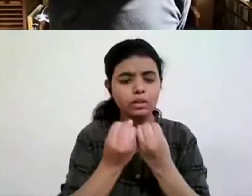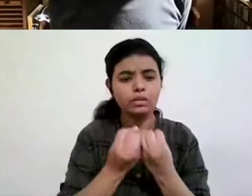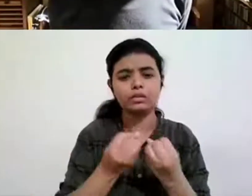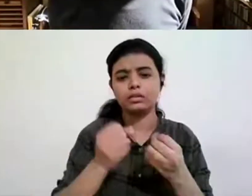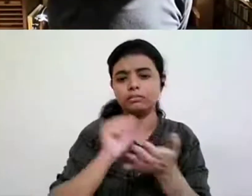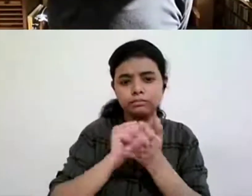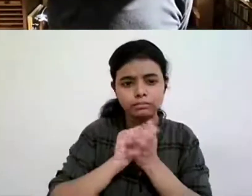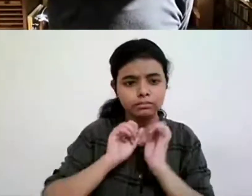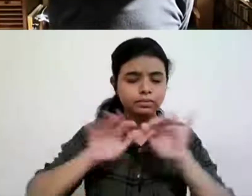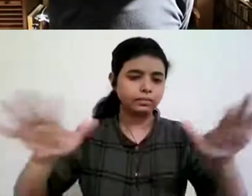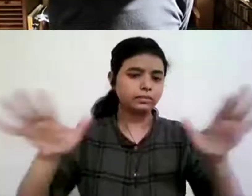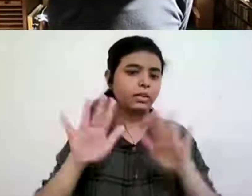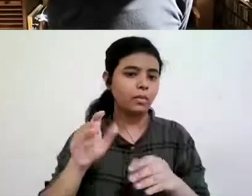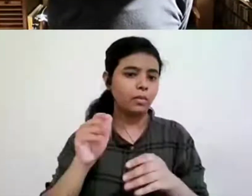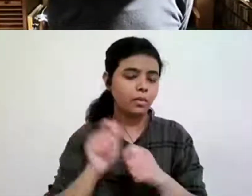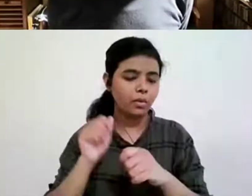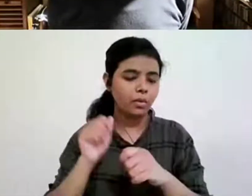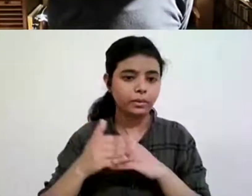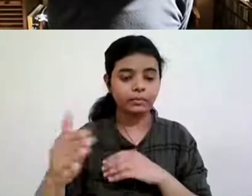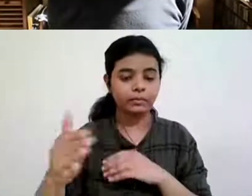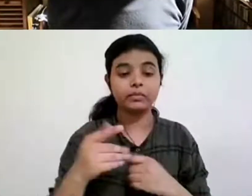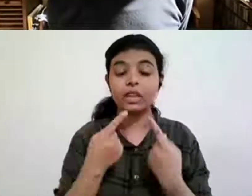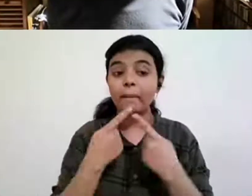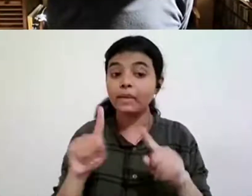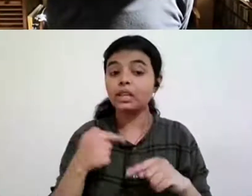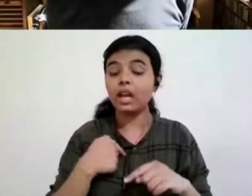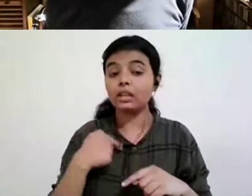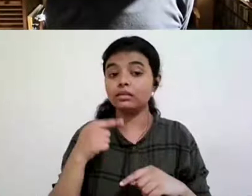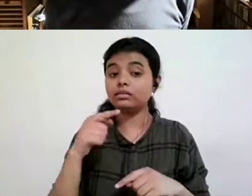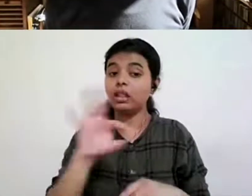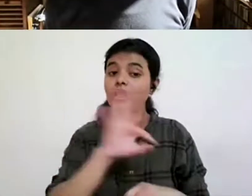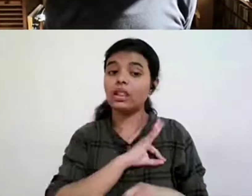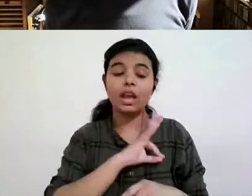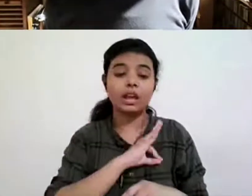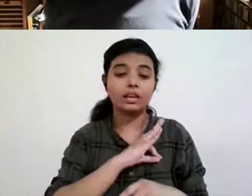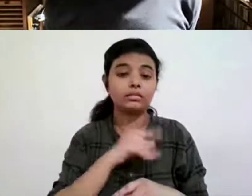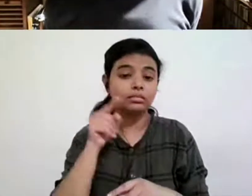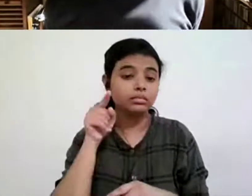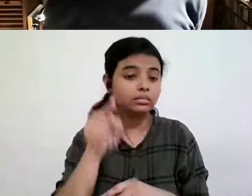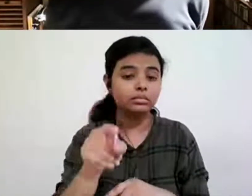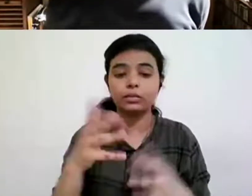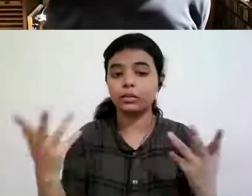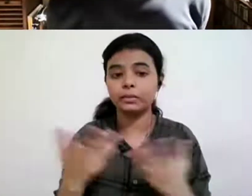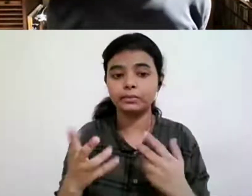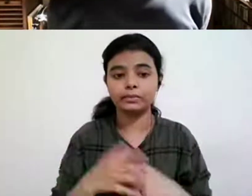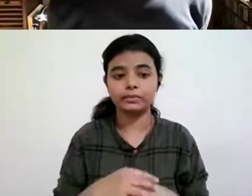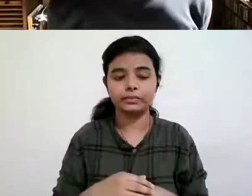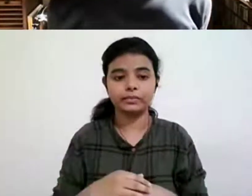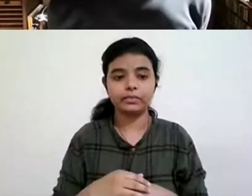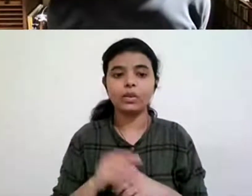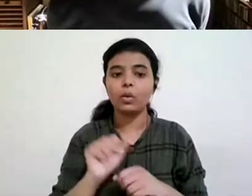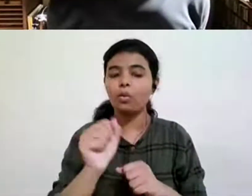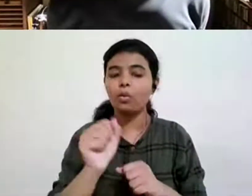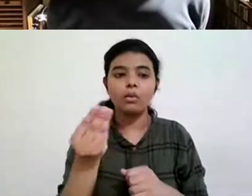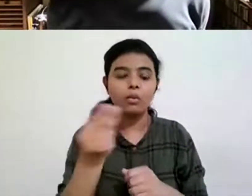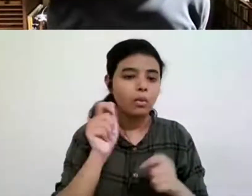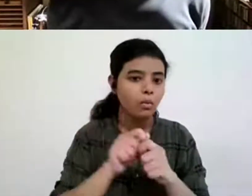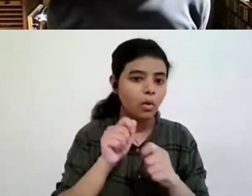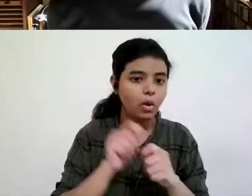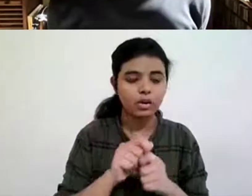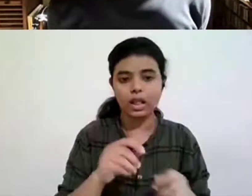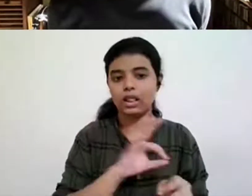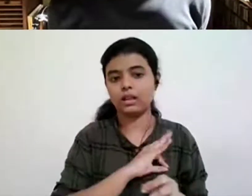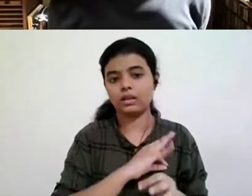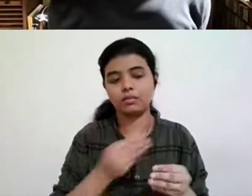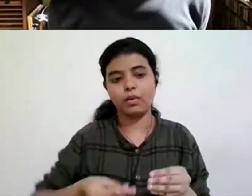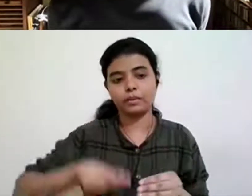publications. But I would particularly like to single out a couple of his works here